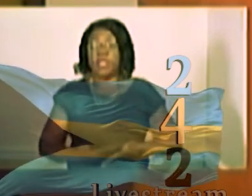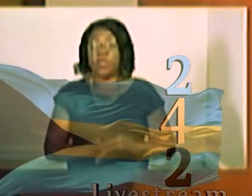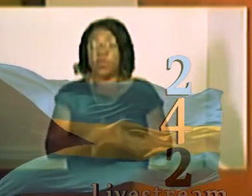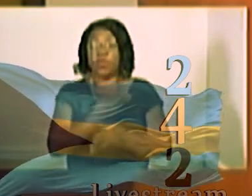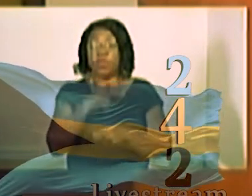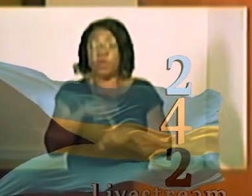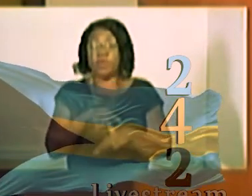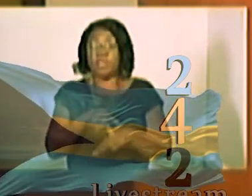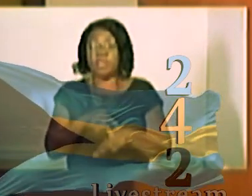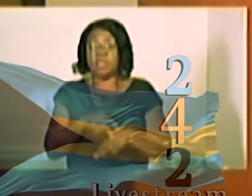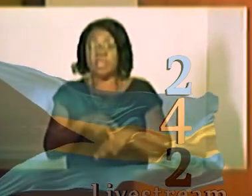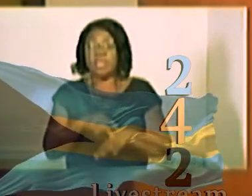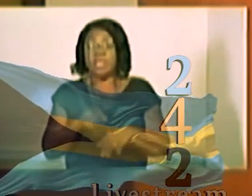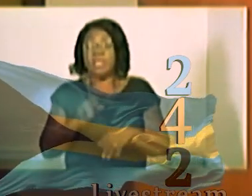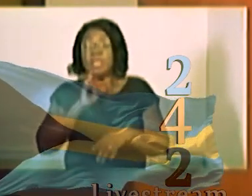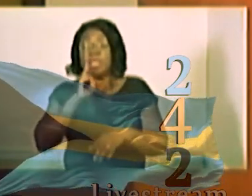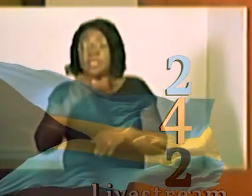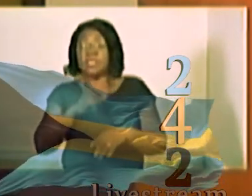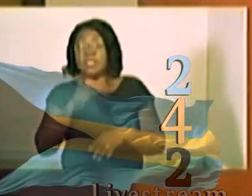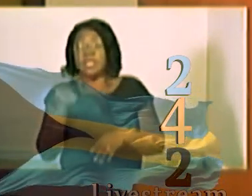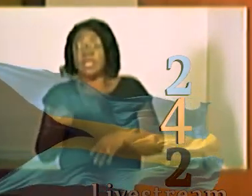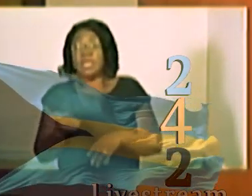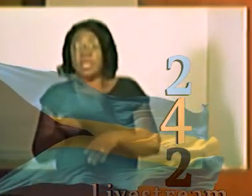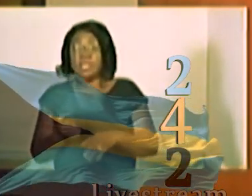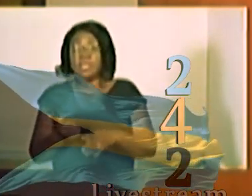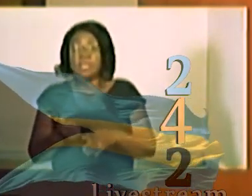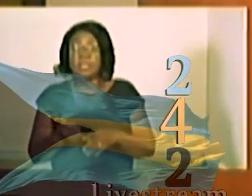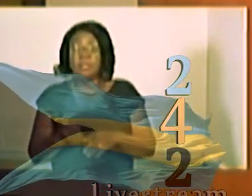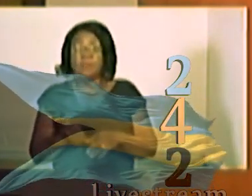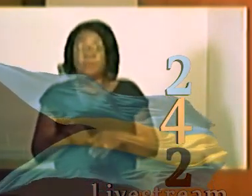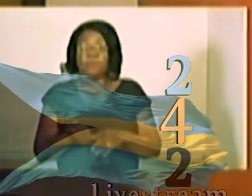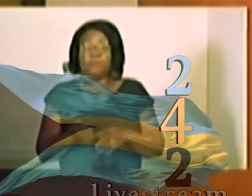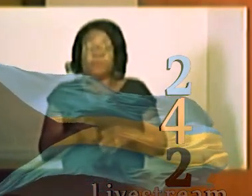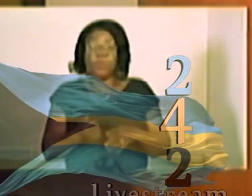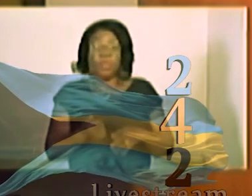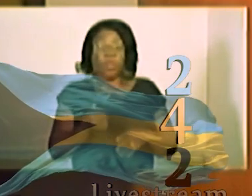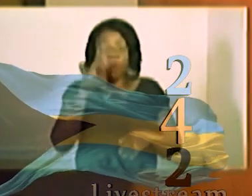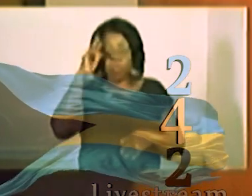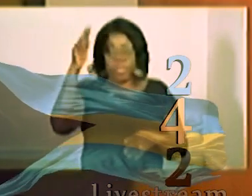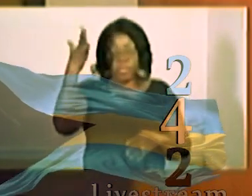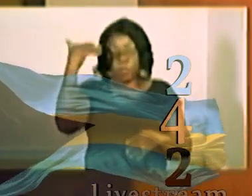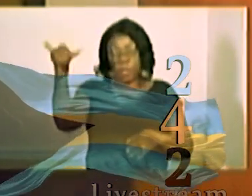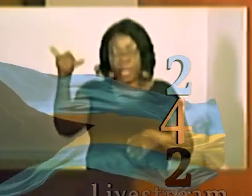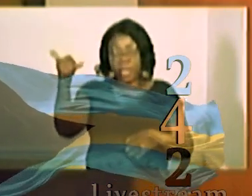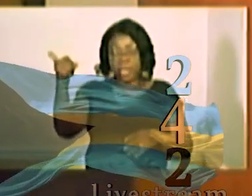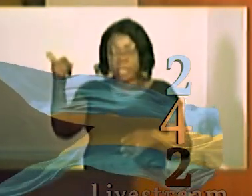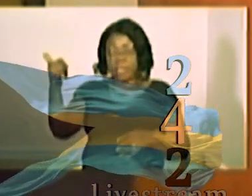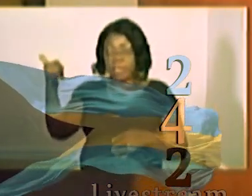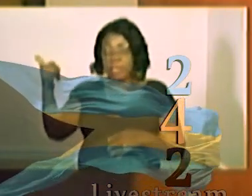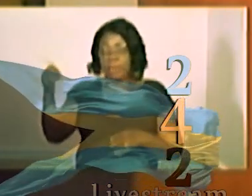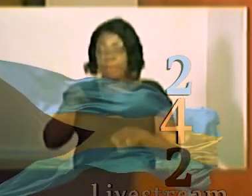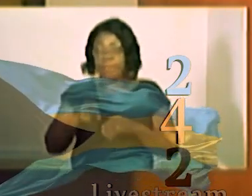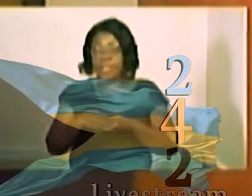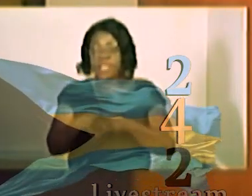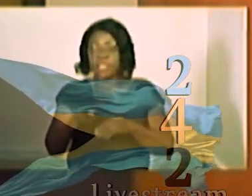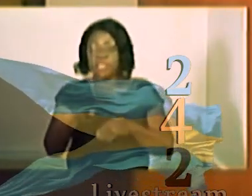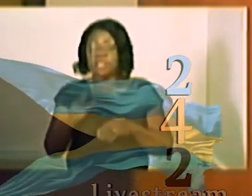an indicator why health officials have not recommended to the competent authority that beaches can open in the islands that they're not being allowed to open